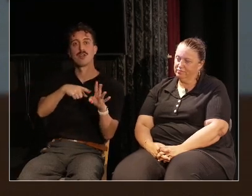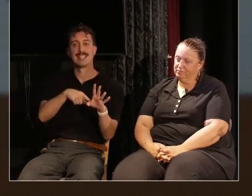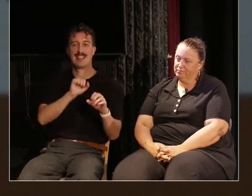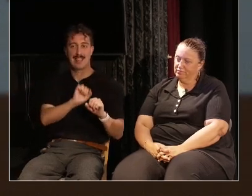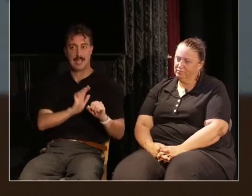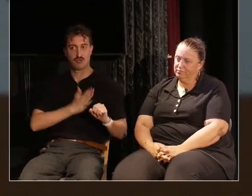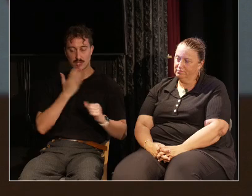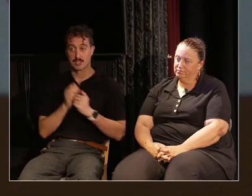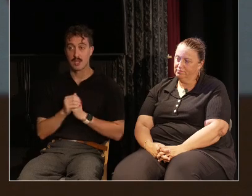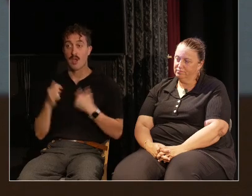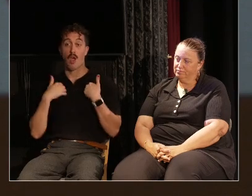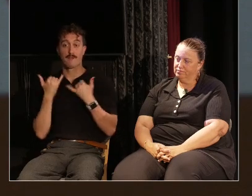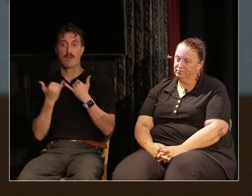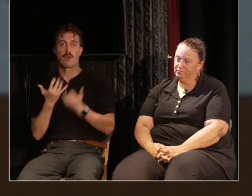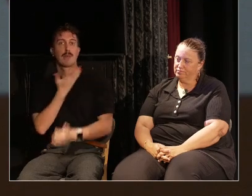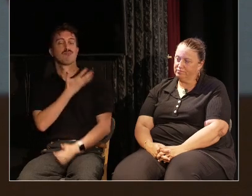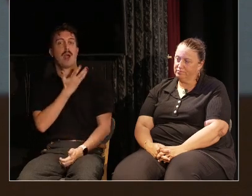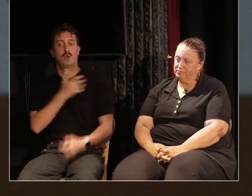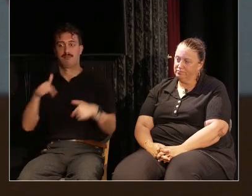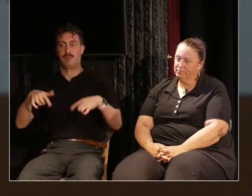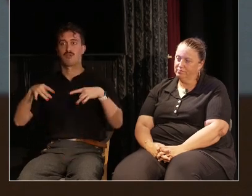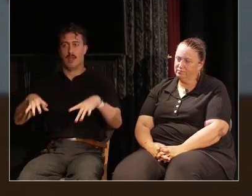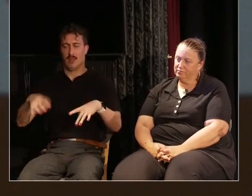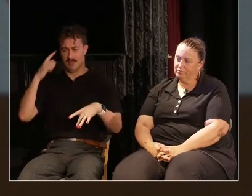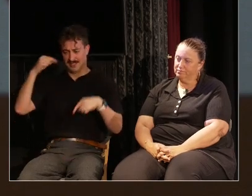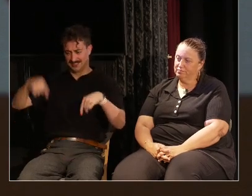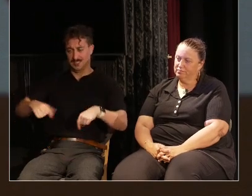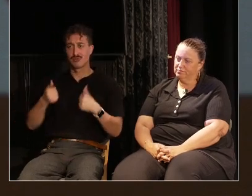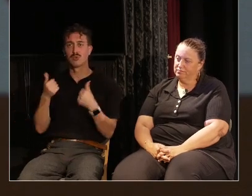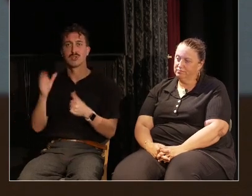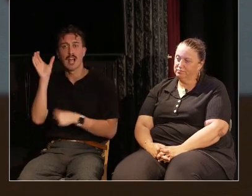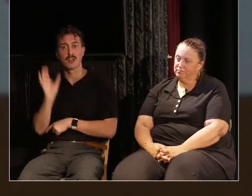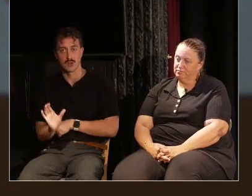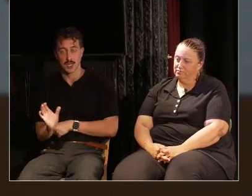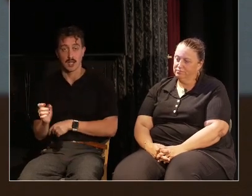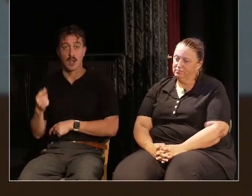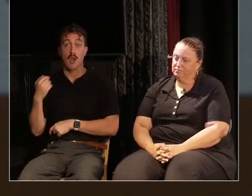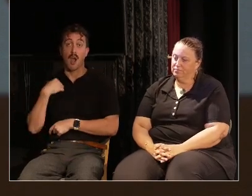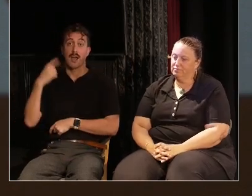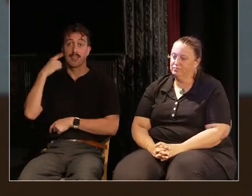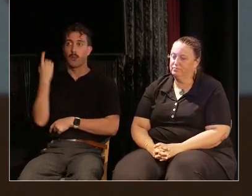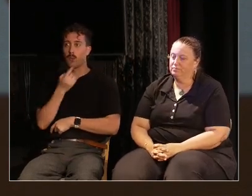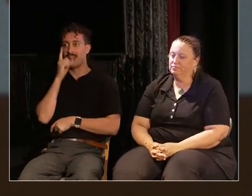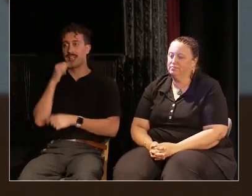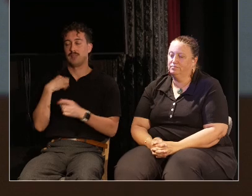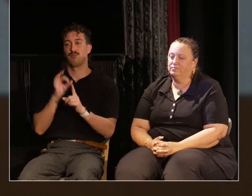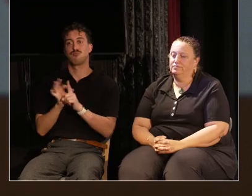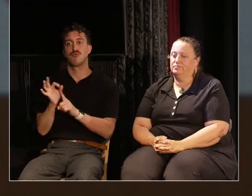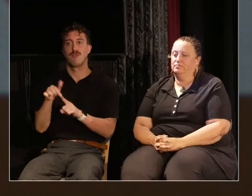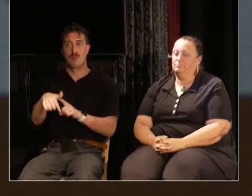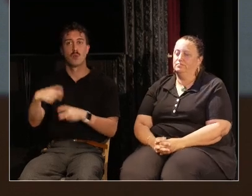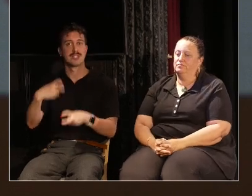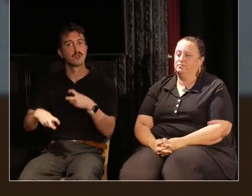proud to be Australian, and I think we've got a great country, and so we have to make sure that we can progress these issues, because it